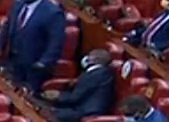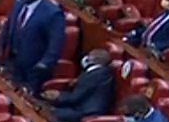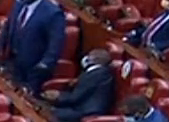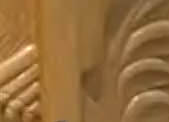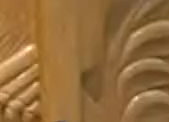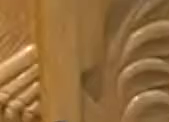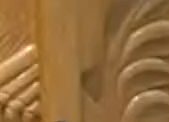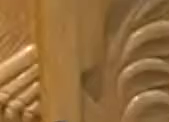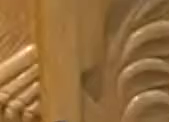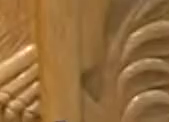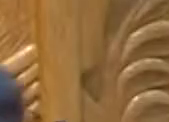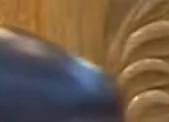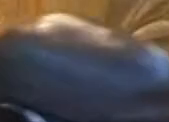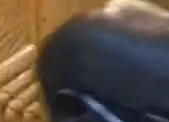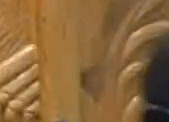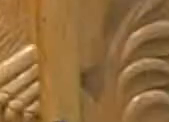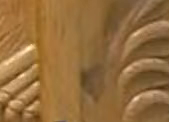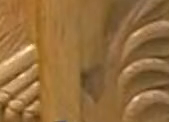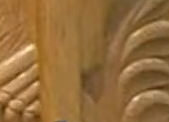Honorable Koril.